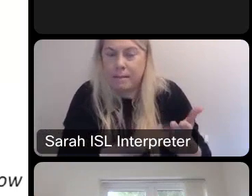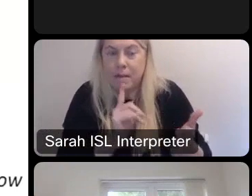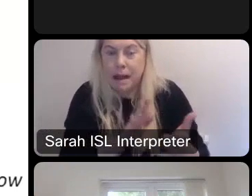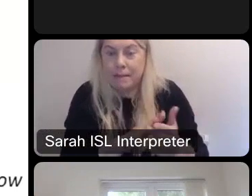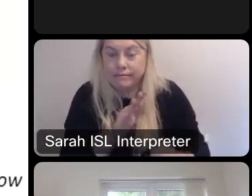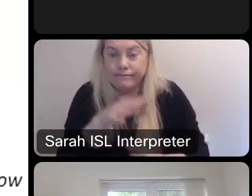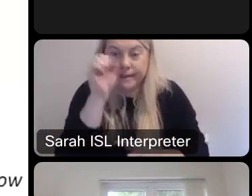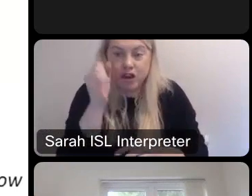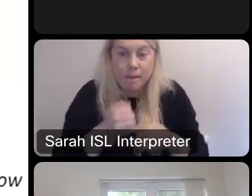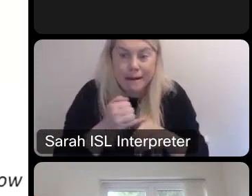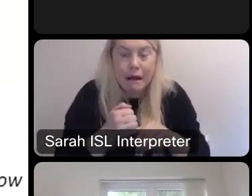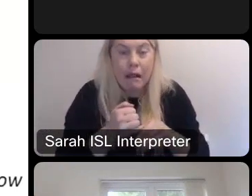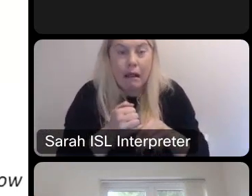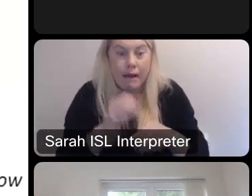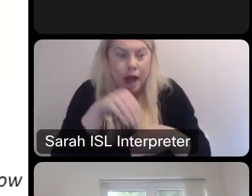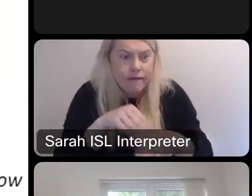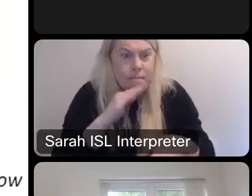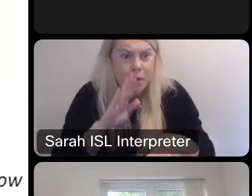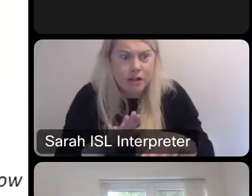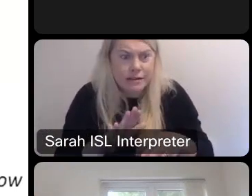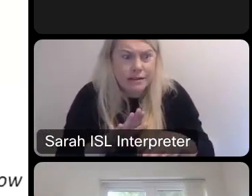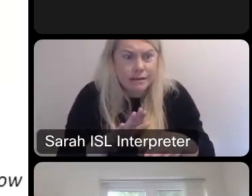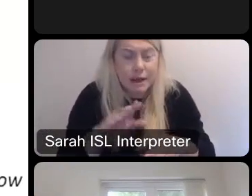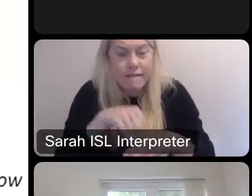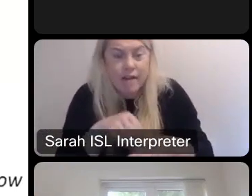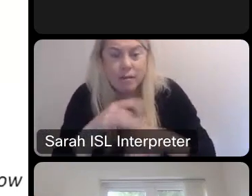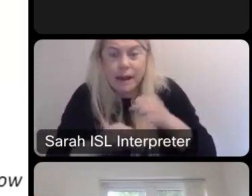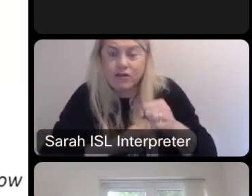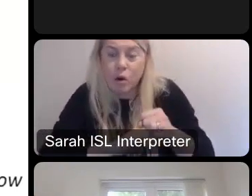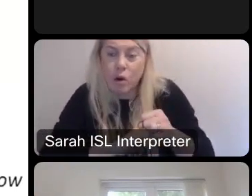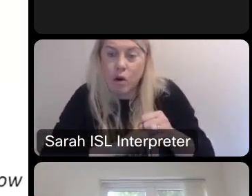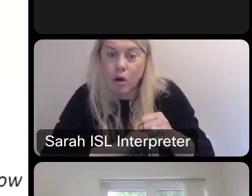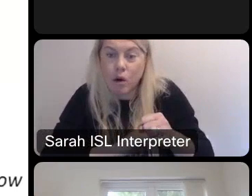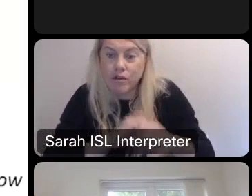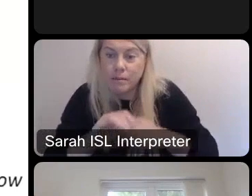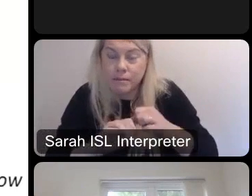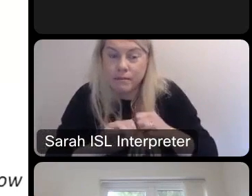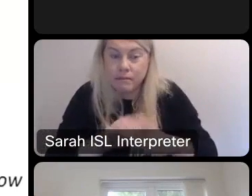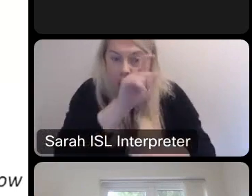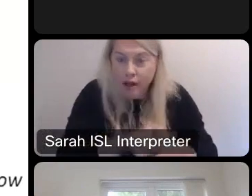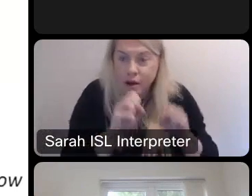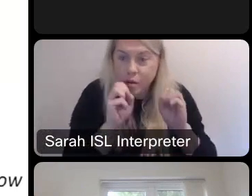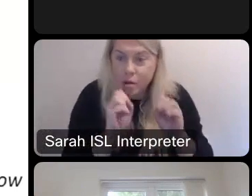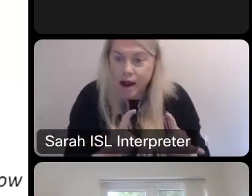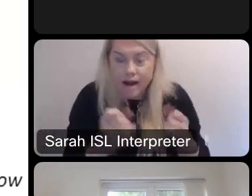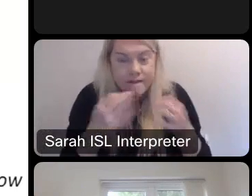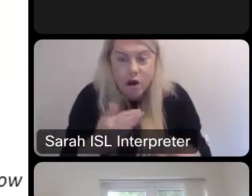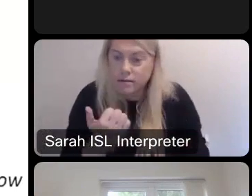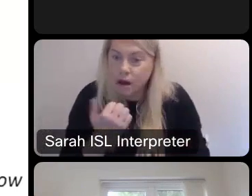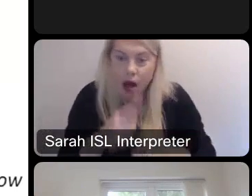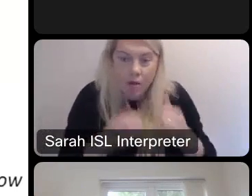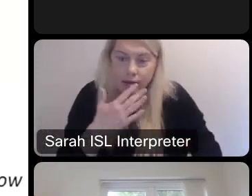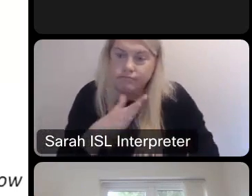involved, who actually has to be involved in making sure the patient or the service user is okay. That's always the top